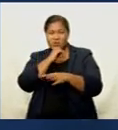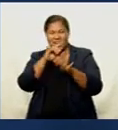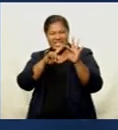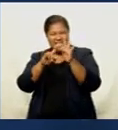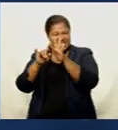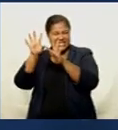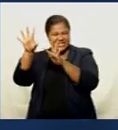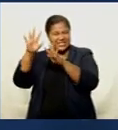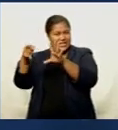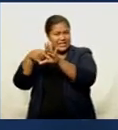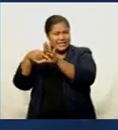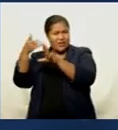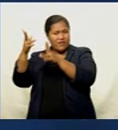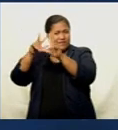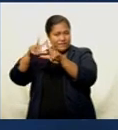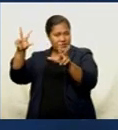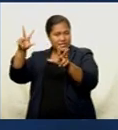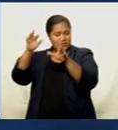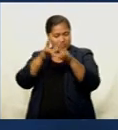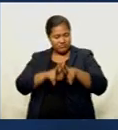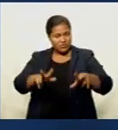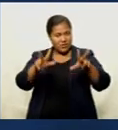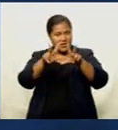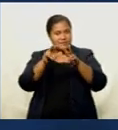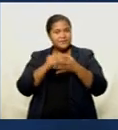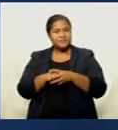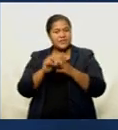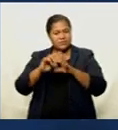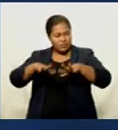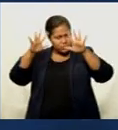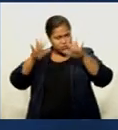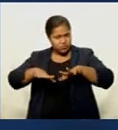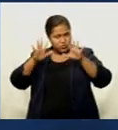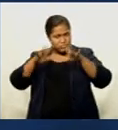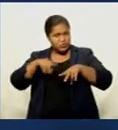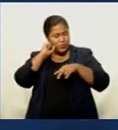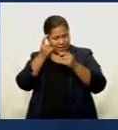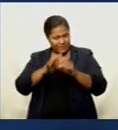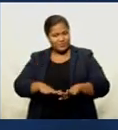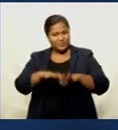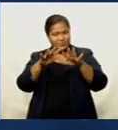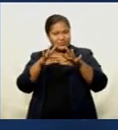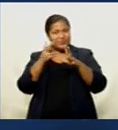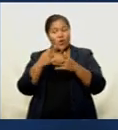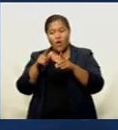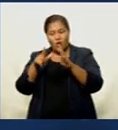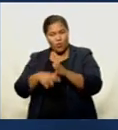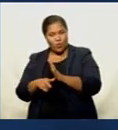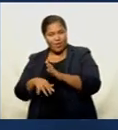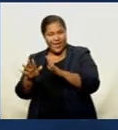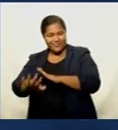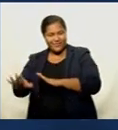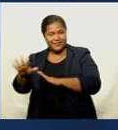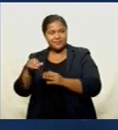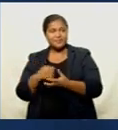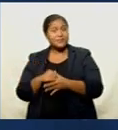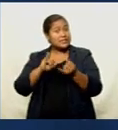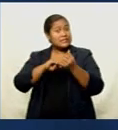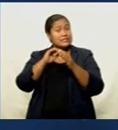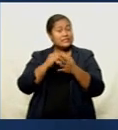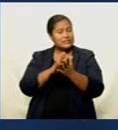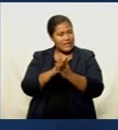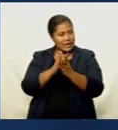parts and interior of Viti Levu and Vanua Levu. Isolated heavy falls may lead to flash flooding of low-lying areas. And for Sunday,